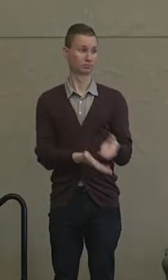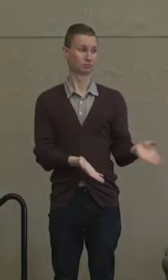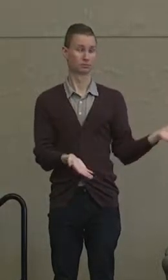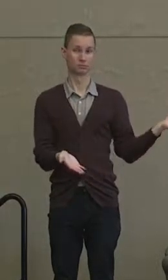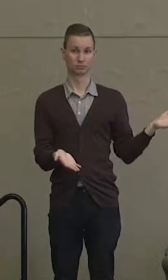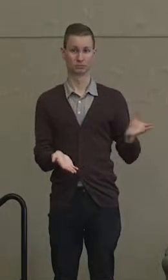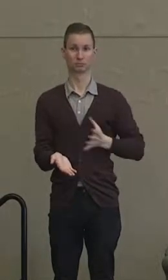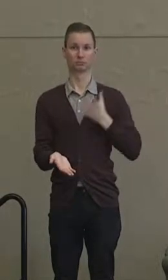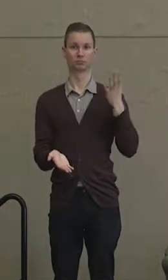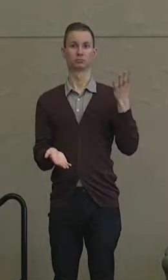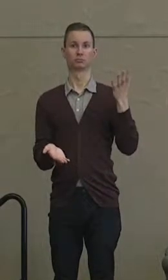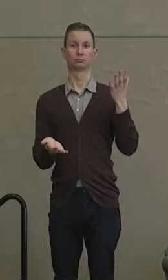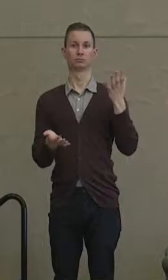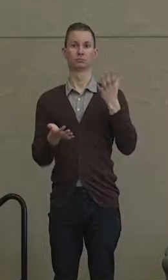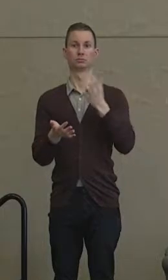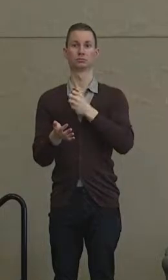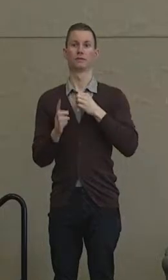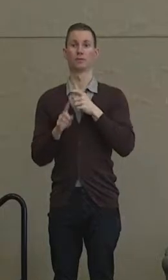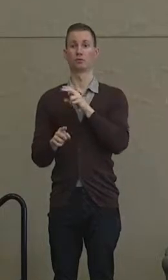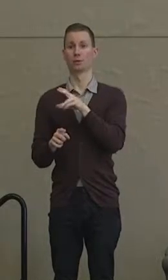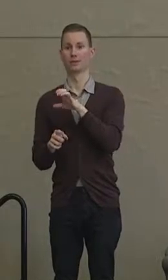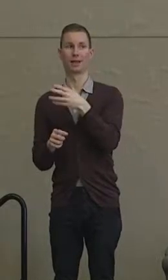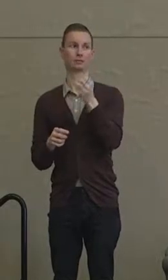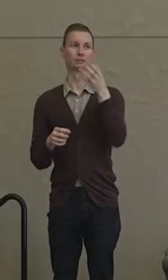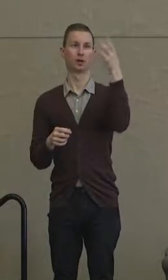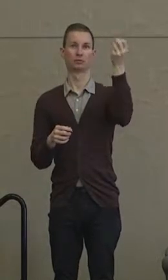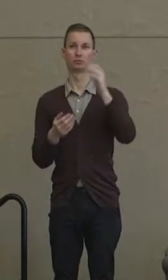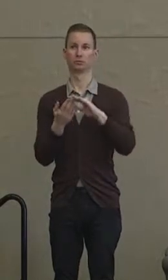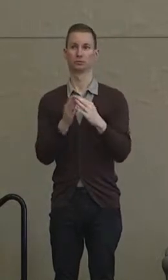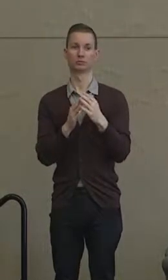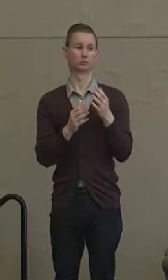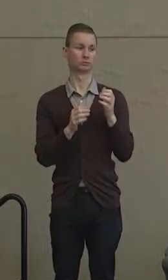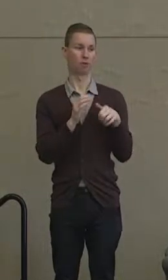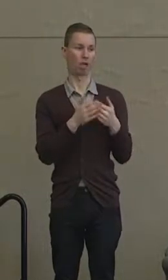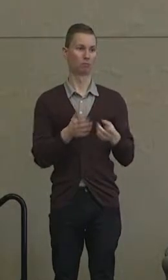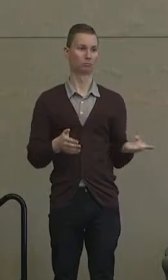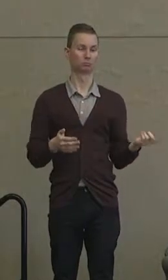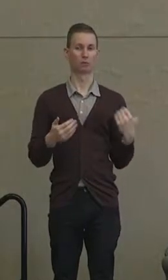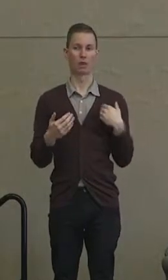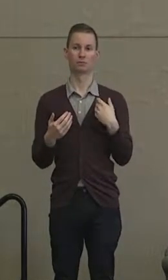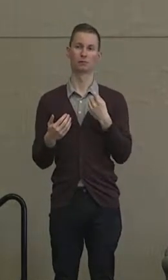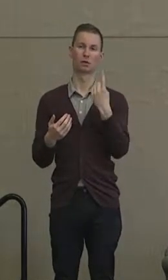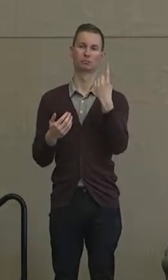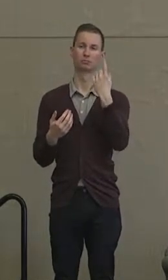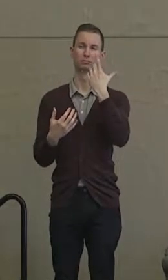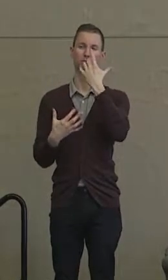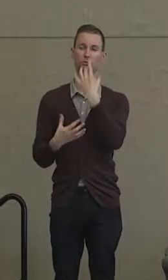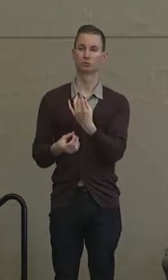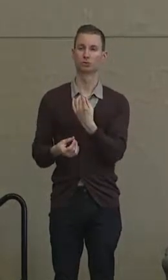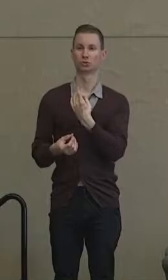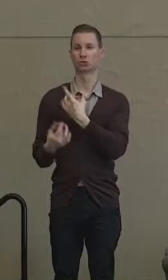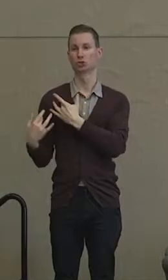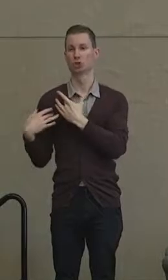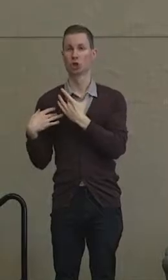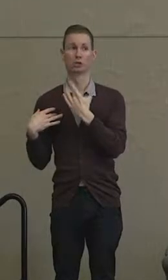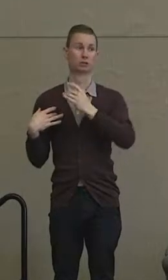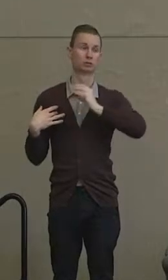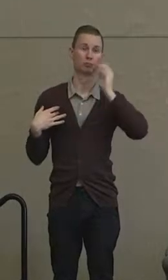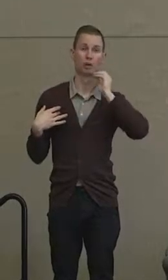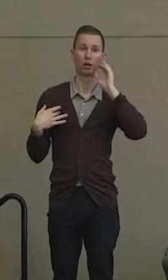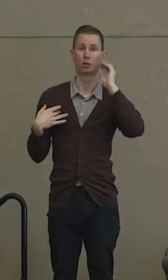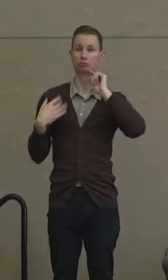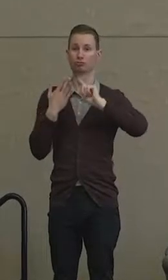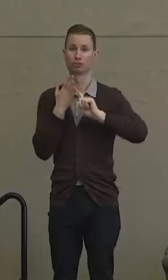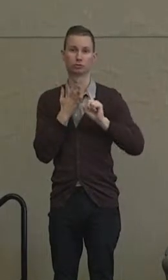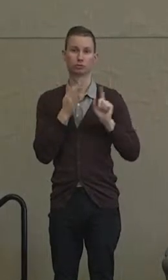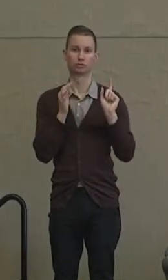colleagues from UIC and from the community, all of whom have some interest, some concern, some experience, some